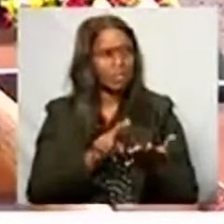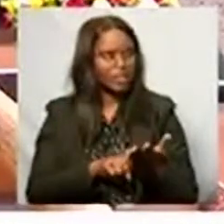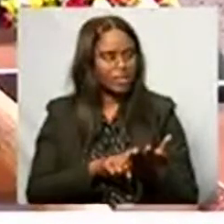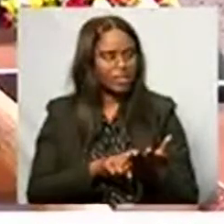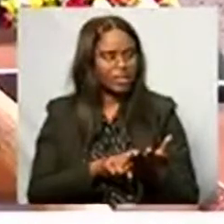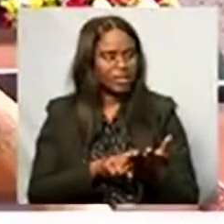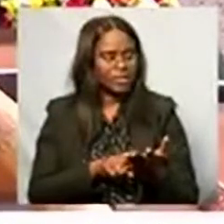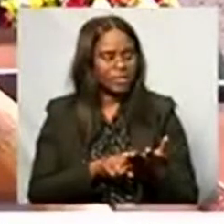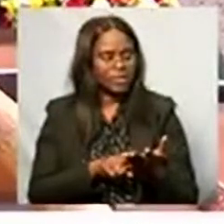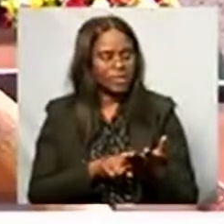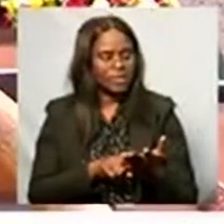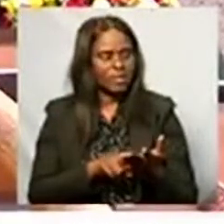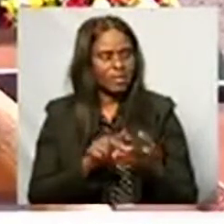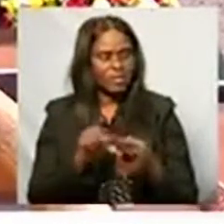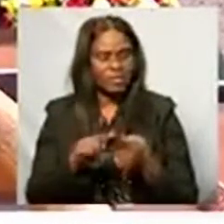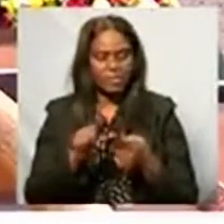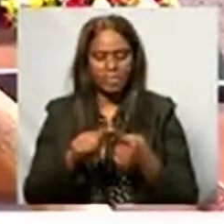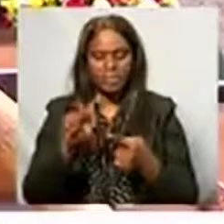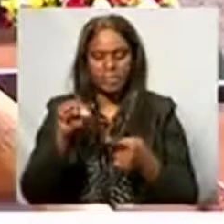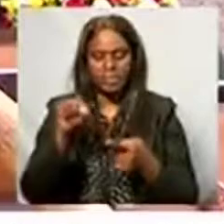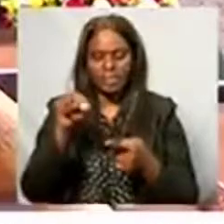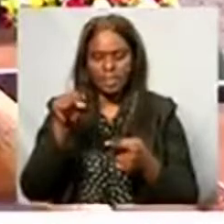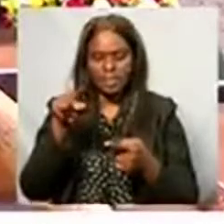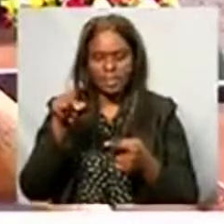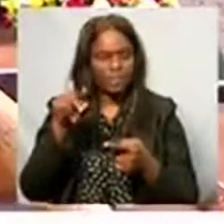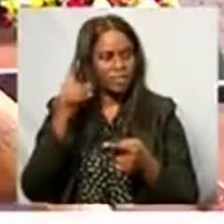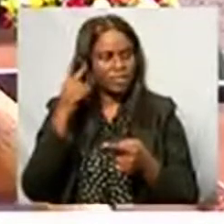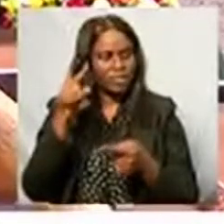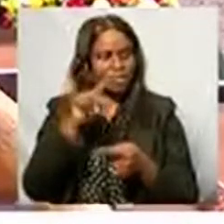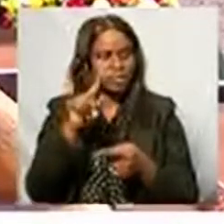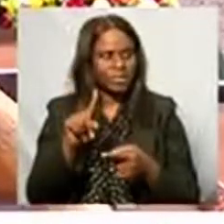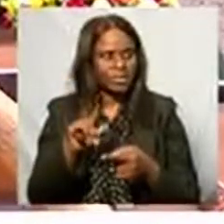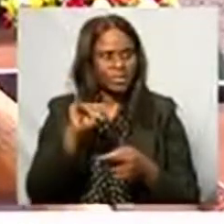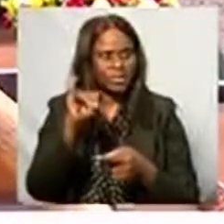We'll take the Honorable Member for Zambezi East.